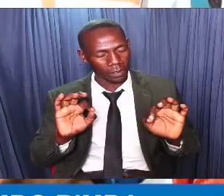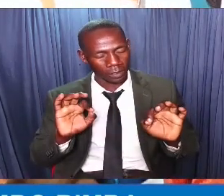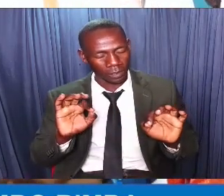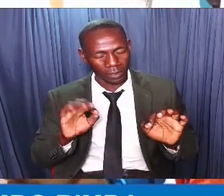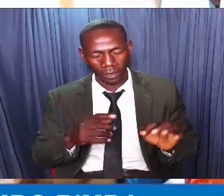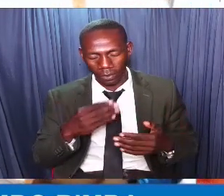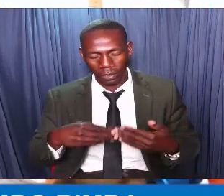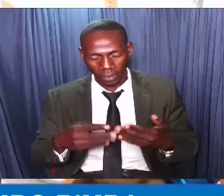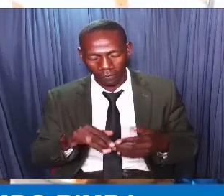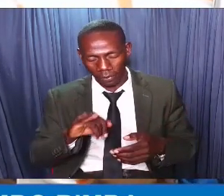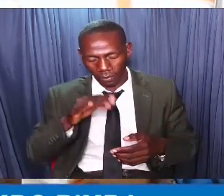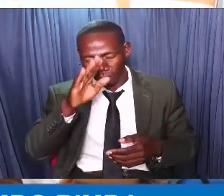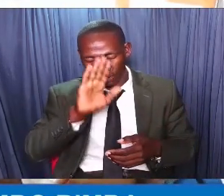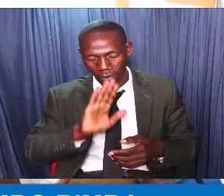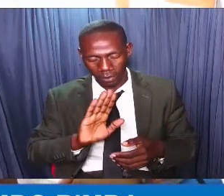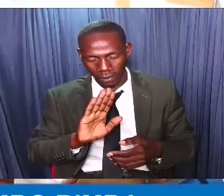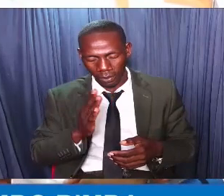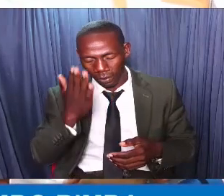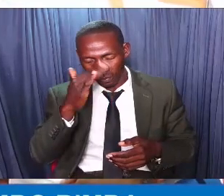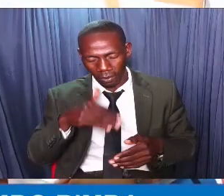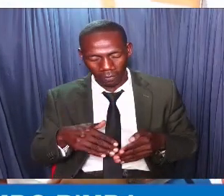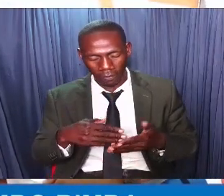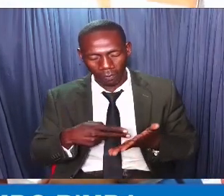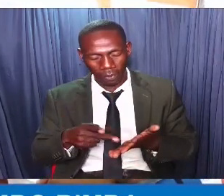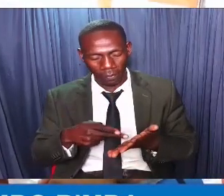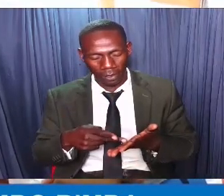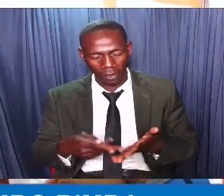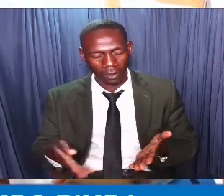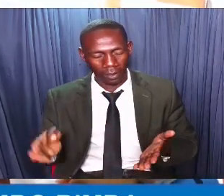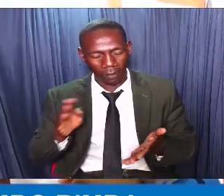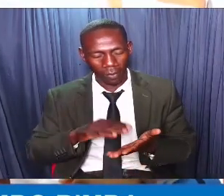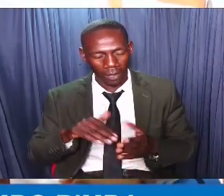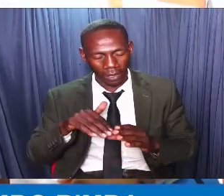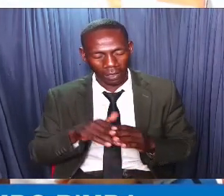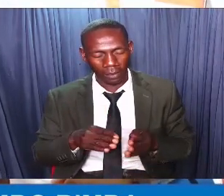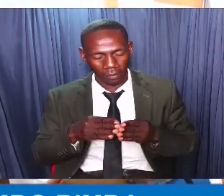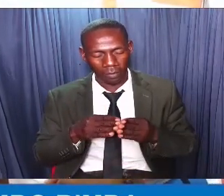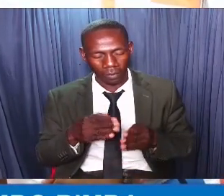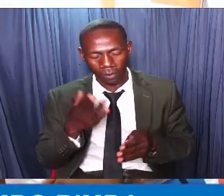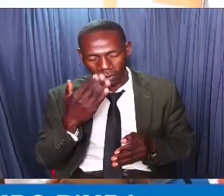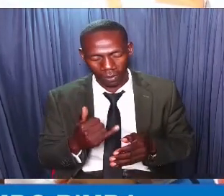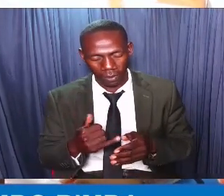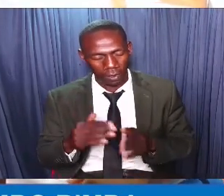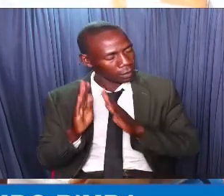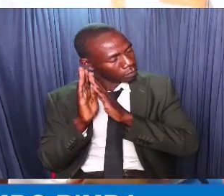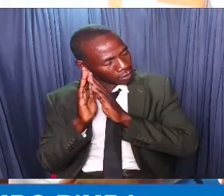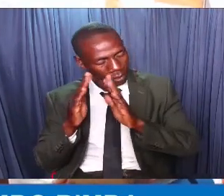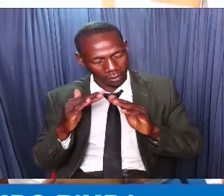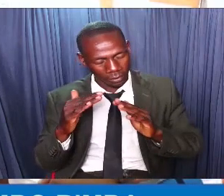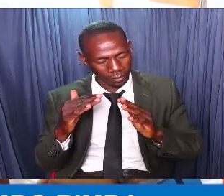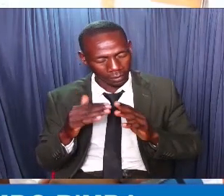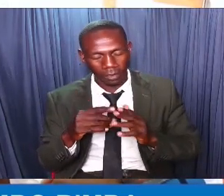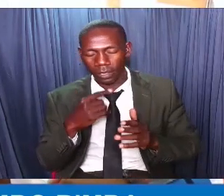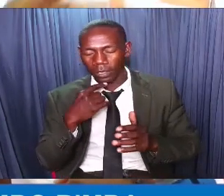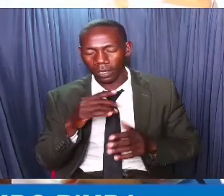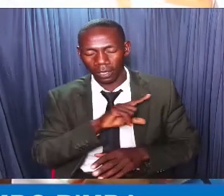nothing. Aliyekupa ni Mungu. Whoever gave is God himself. Bwana unapata mshahara unapeleka kwa mpango ya kando. You get salaries and taking out of kwa your money. Guesti. To the guest house.